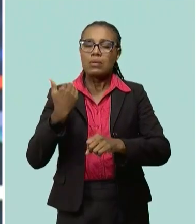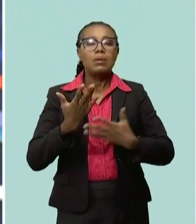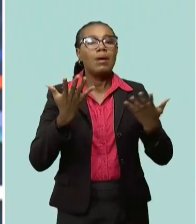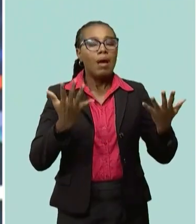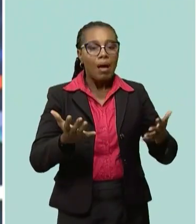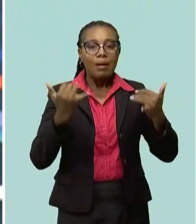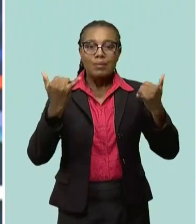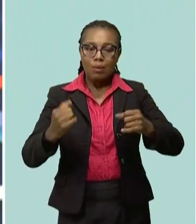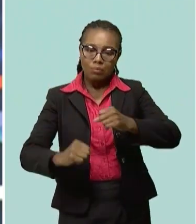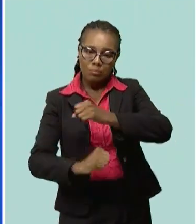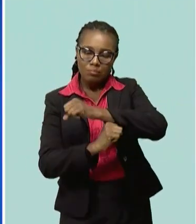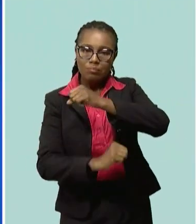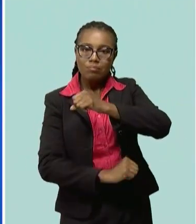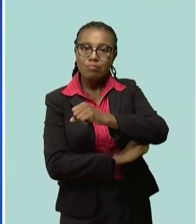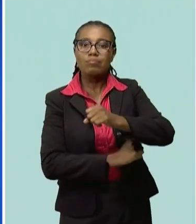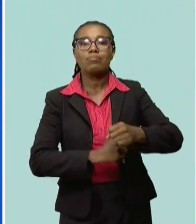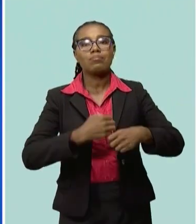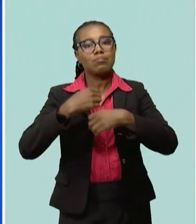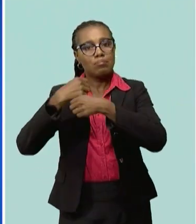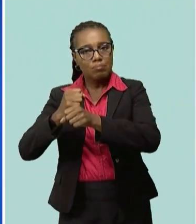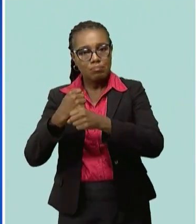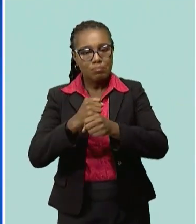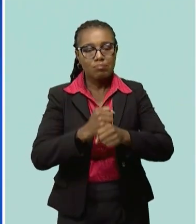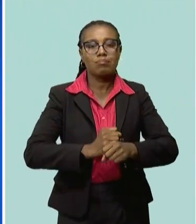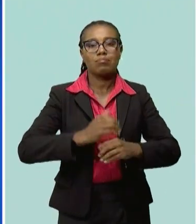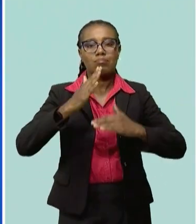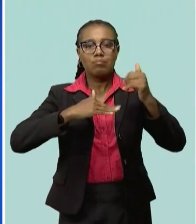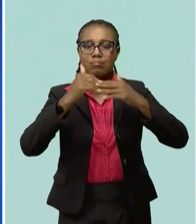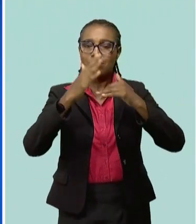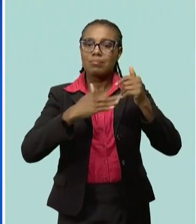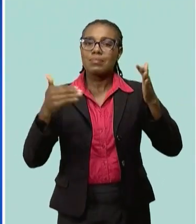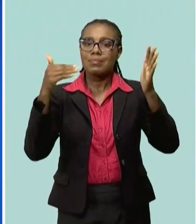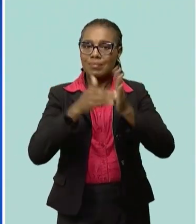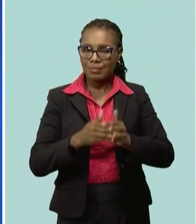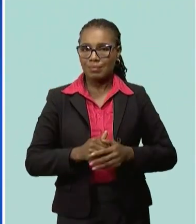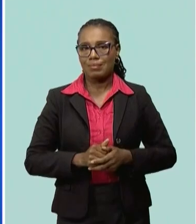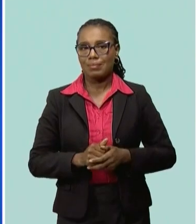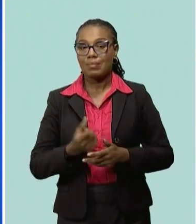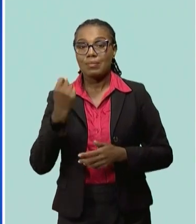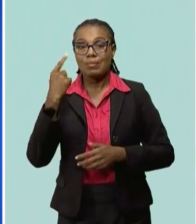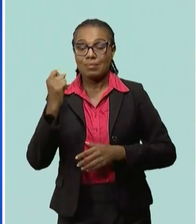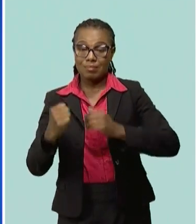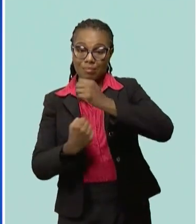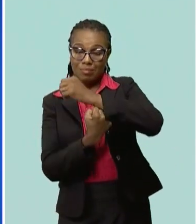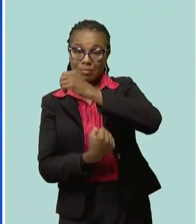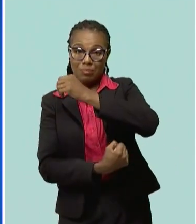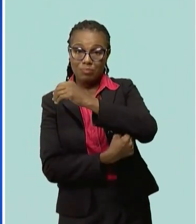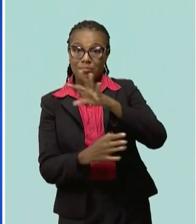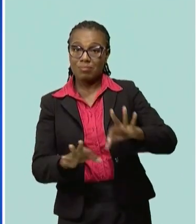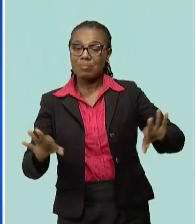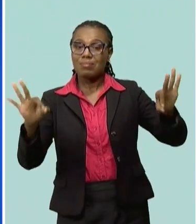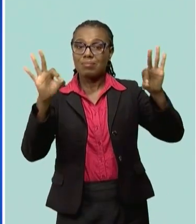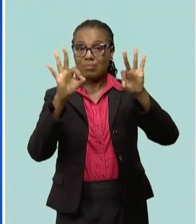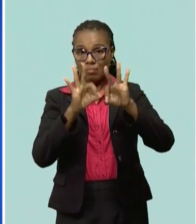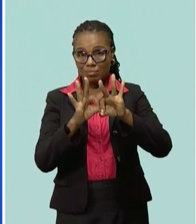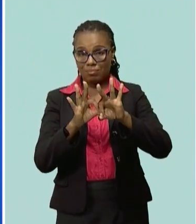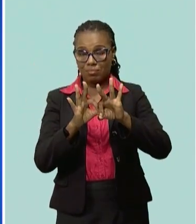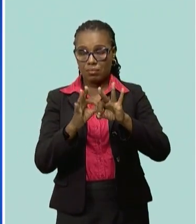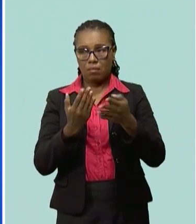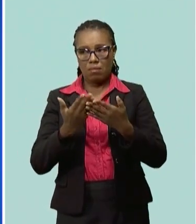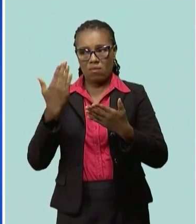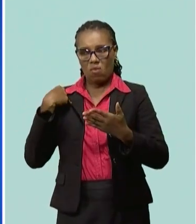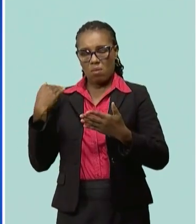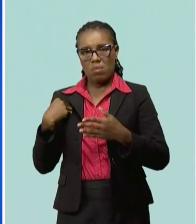rebuilt. Bridge was a priority from the time we came to from the time I came to this